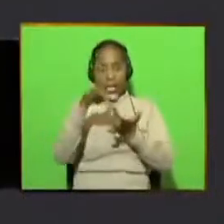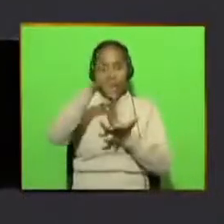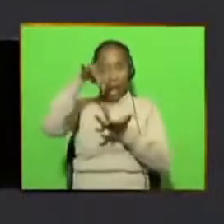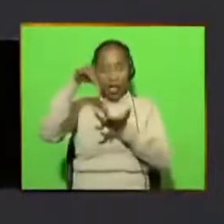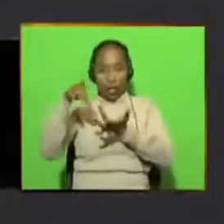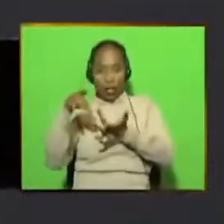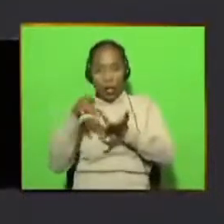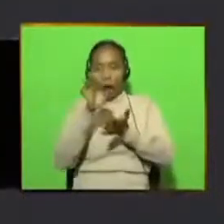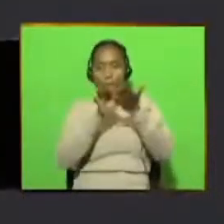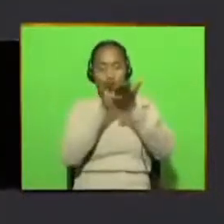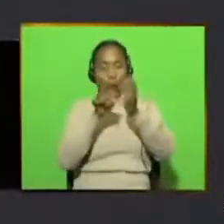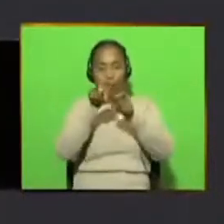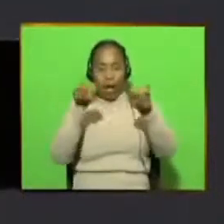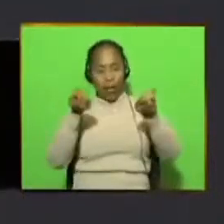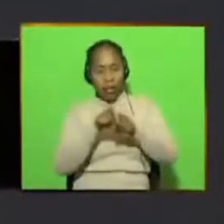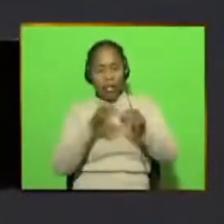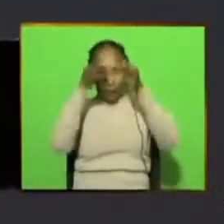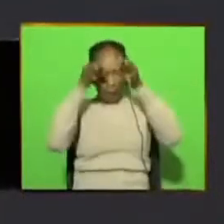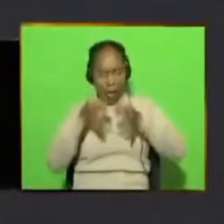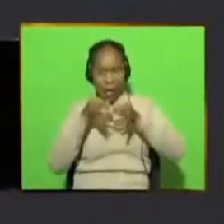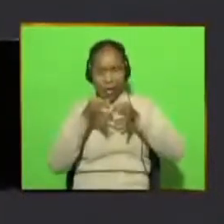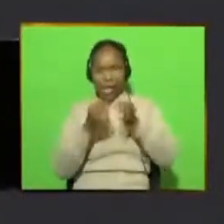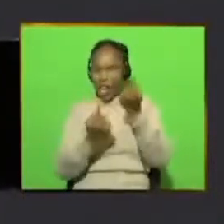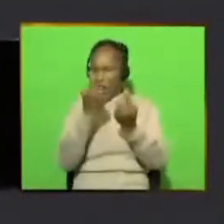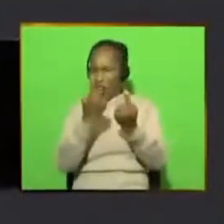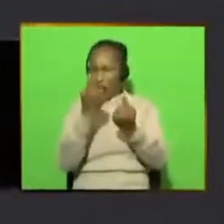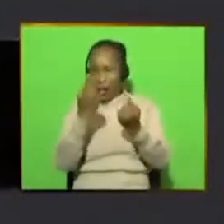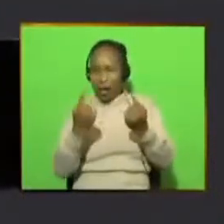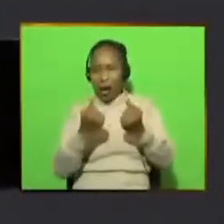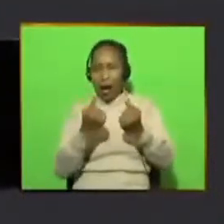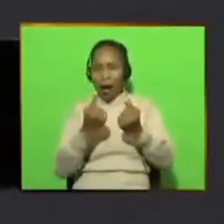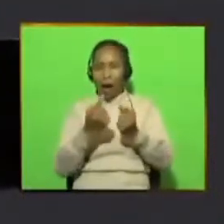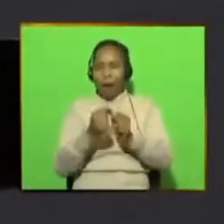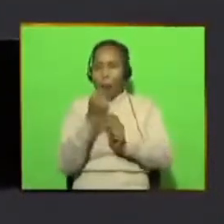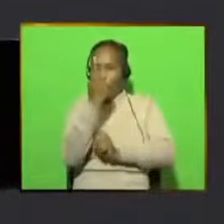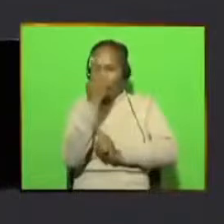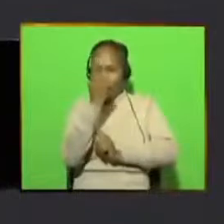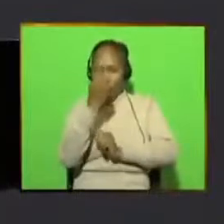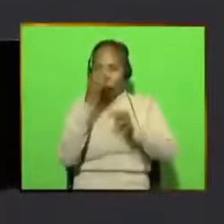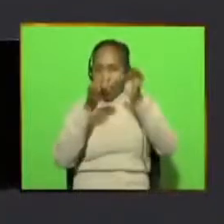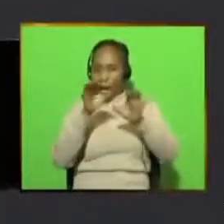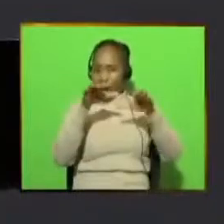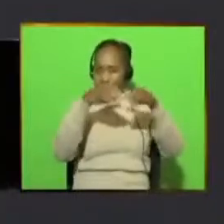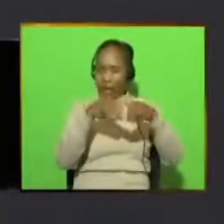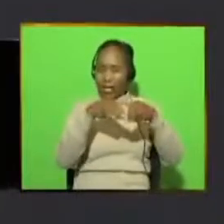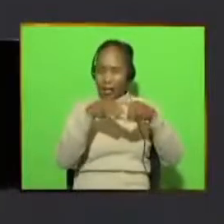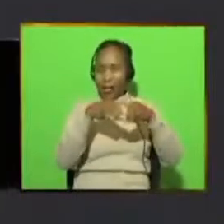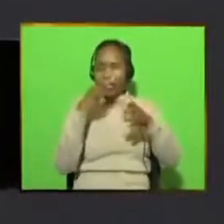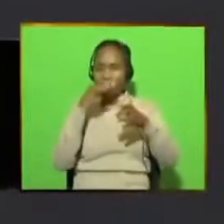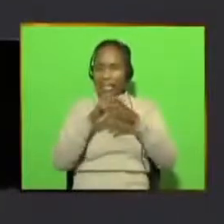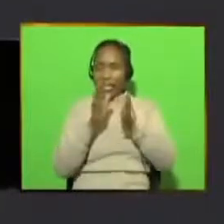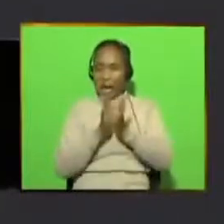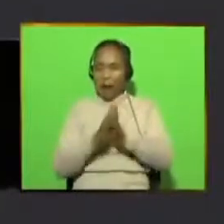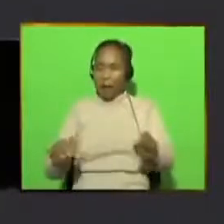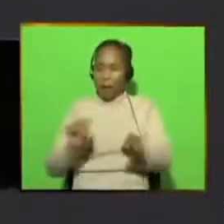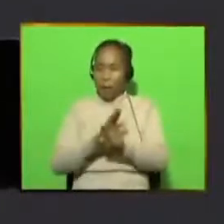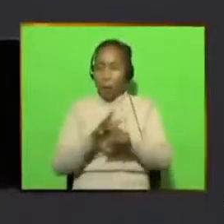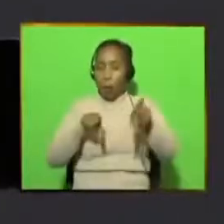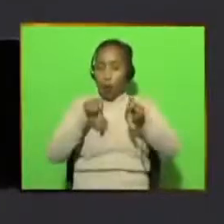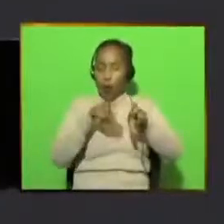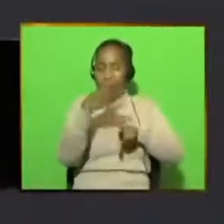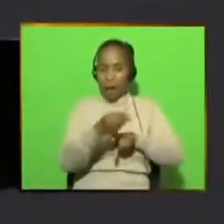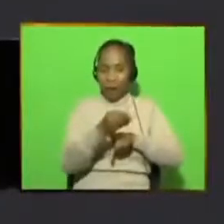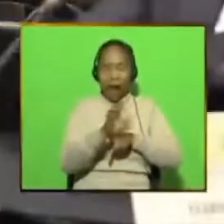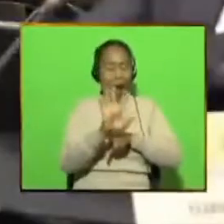party its own majority. In doing so, they have told us that they want us to work